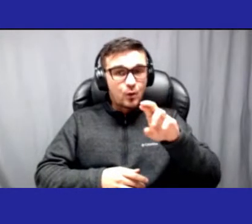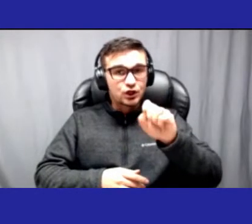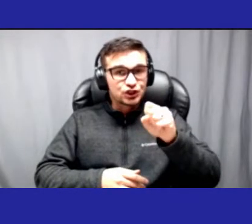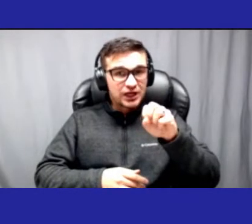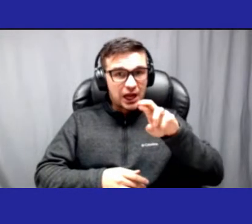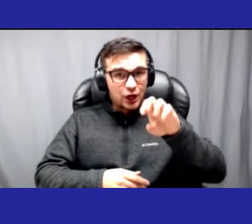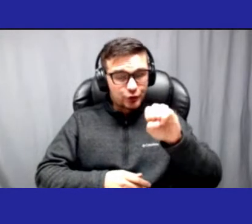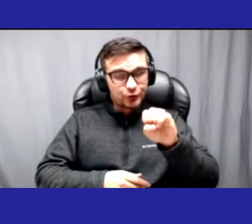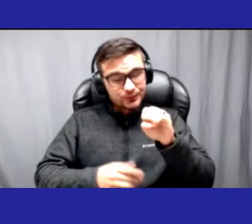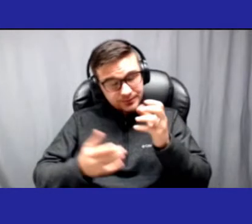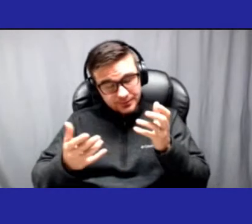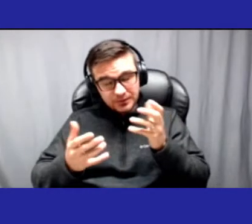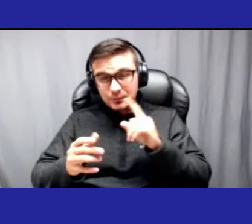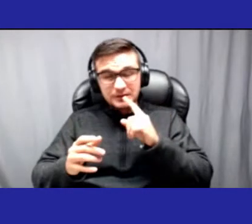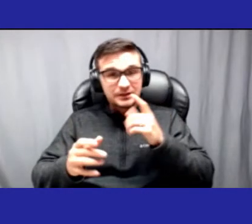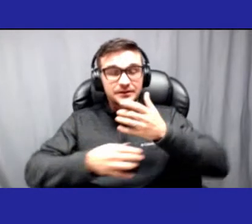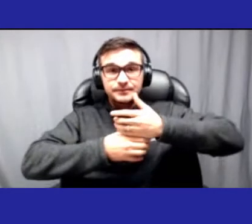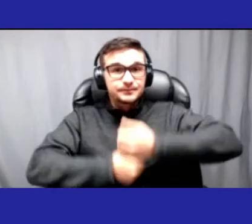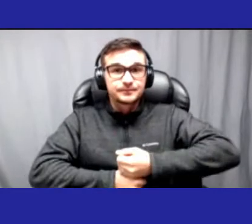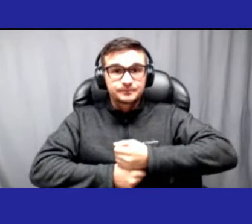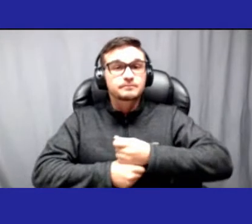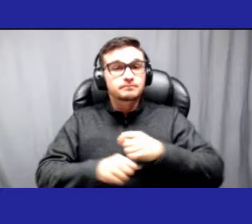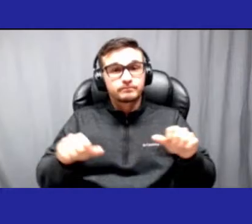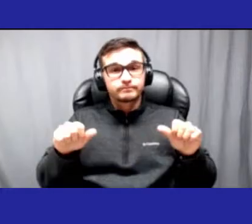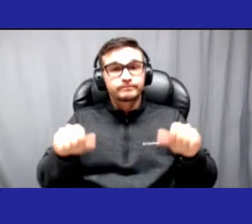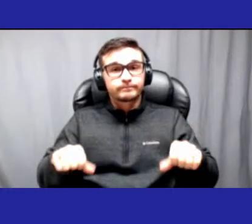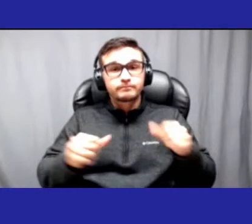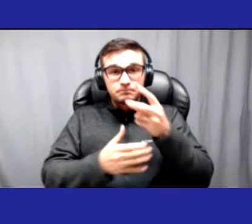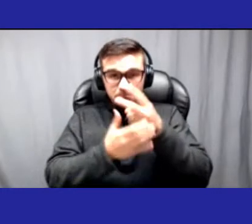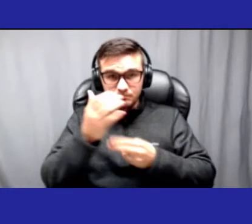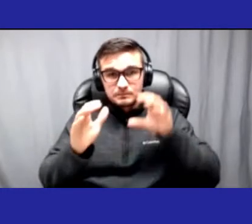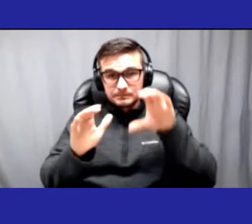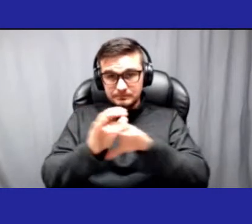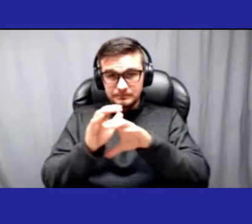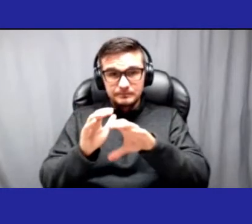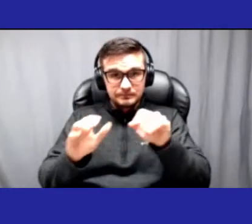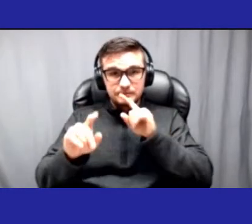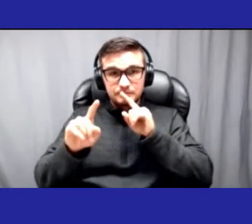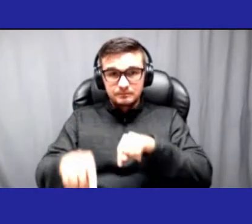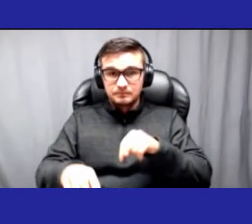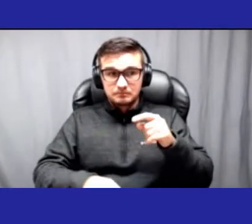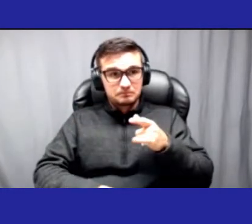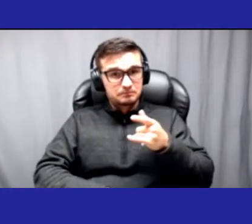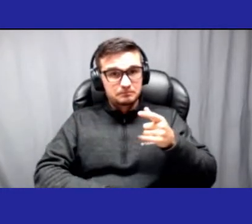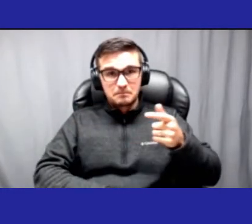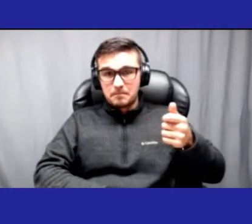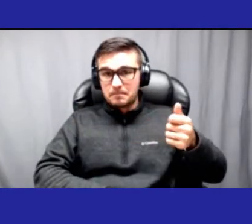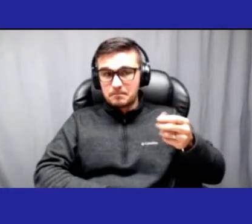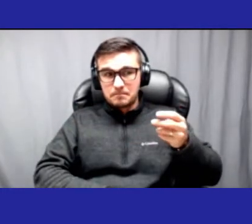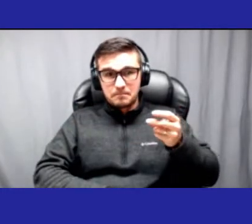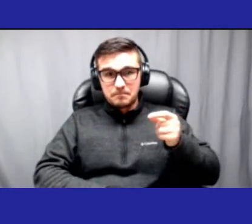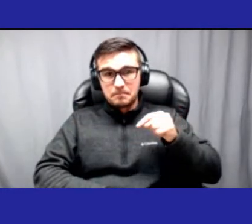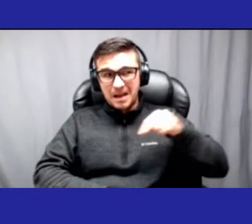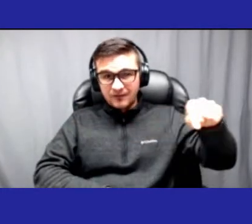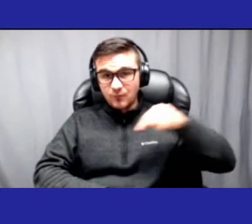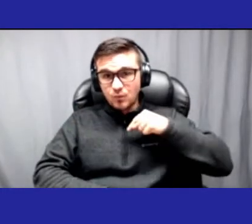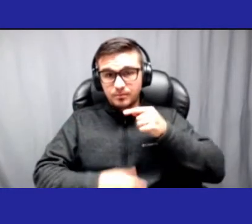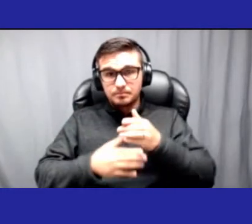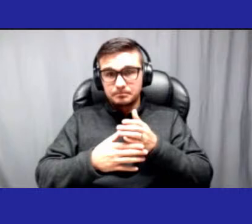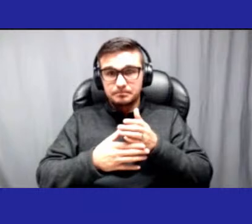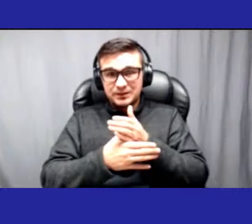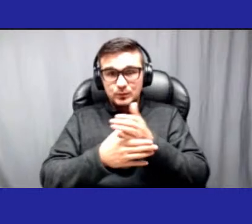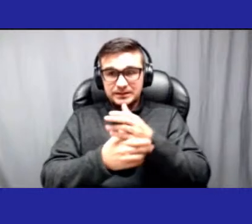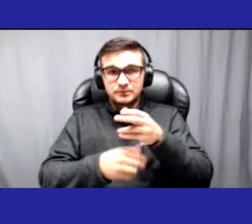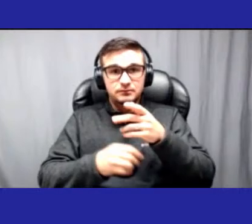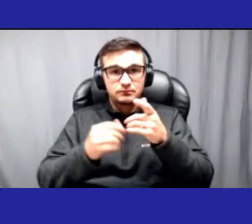of it, this is very possible to get both the images and the reports back and forth between the institutions. And in Montauk. Yes. And